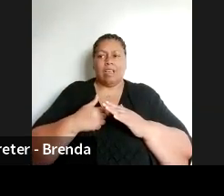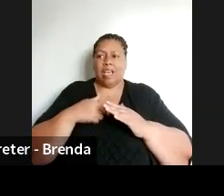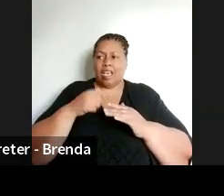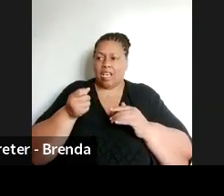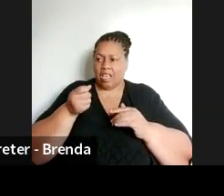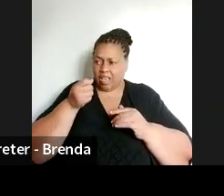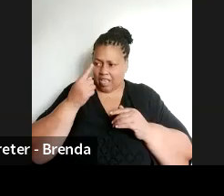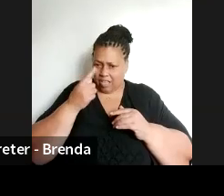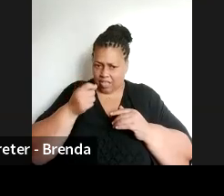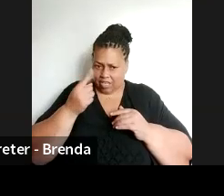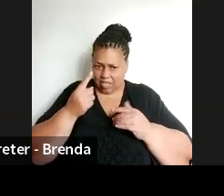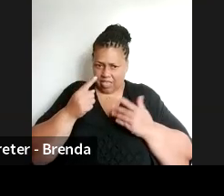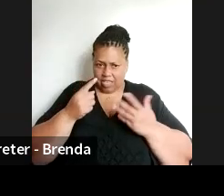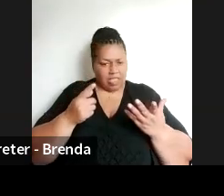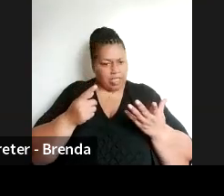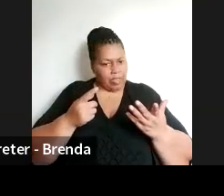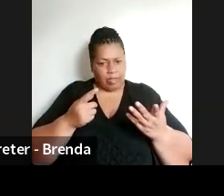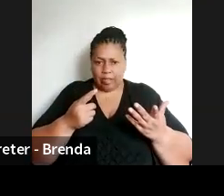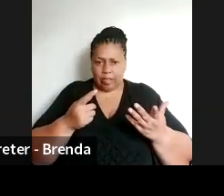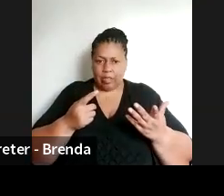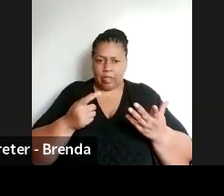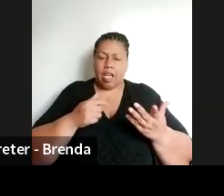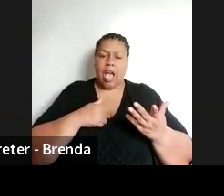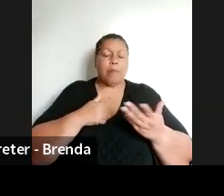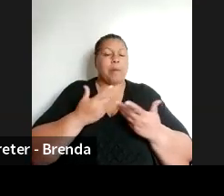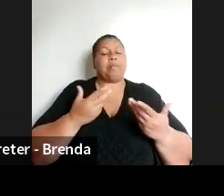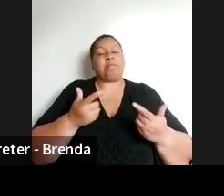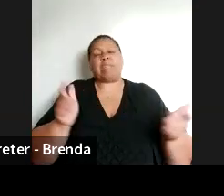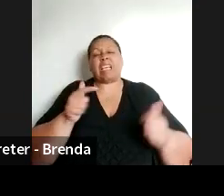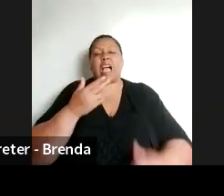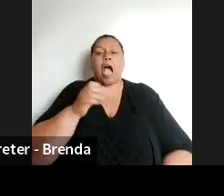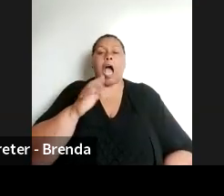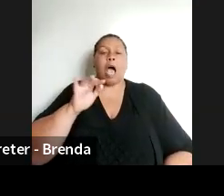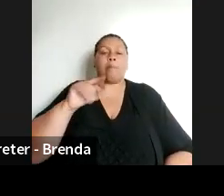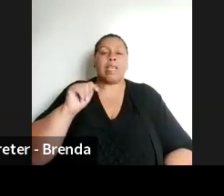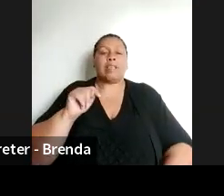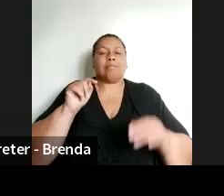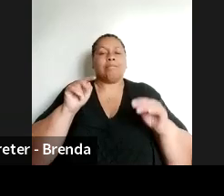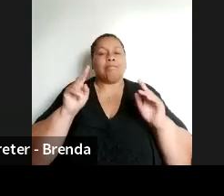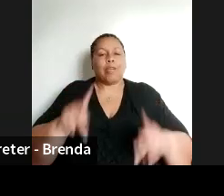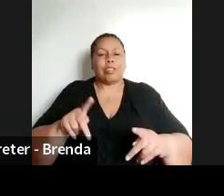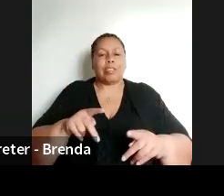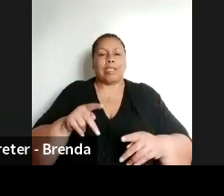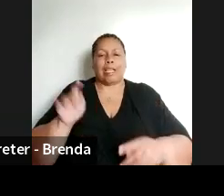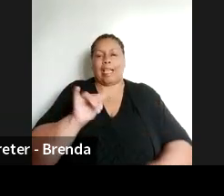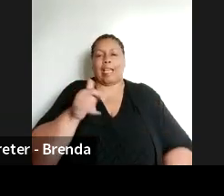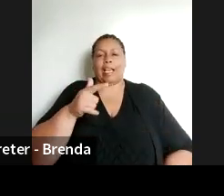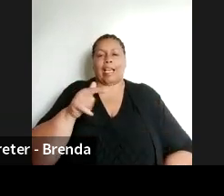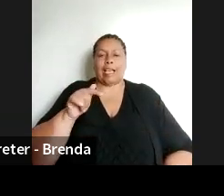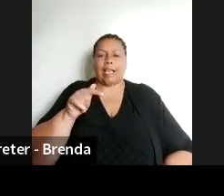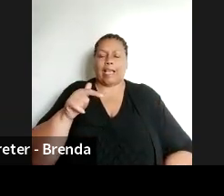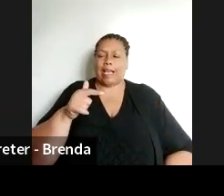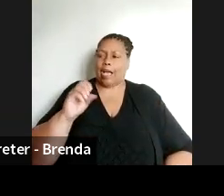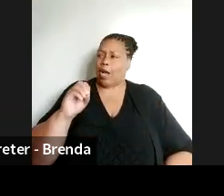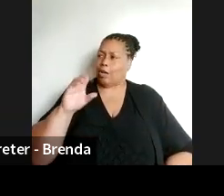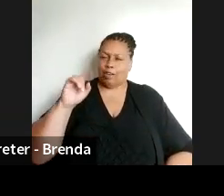I'm a big Hobbit person, so I like to quote Gandalf. And it says, some people believe it is great power, that's only great